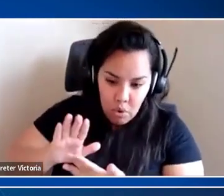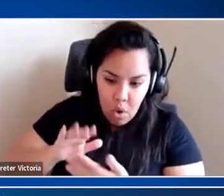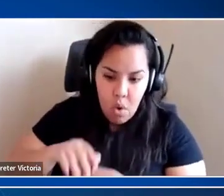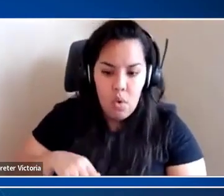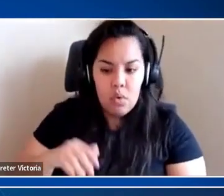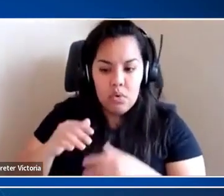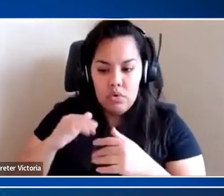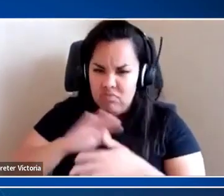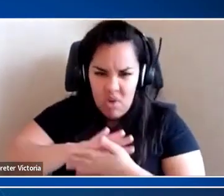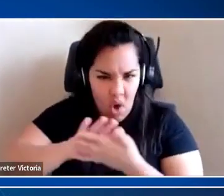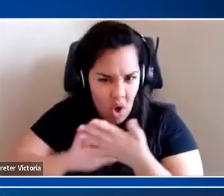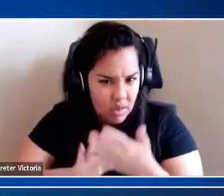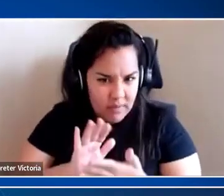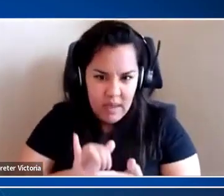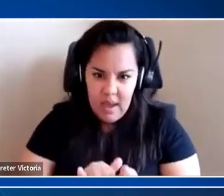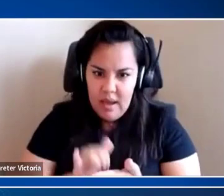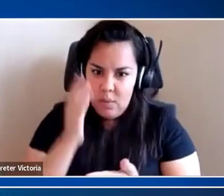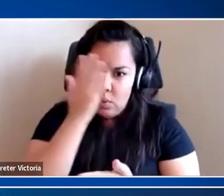the same.